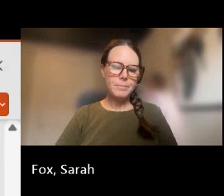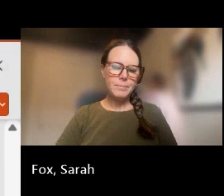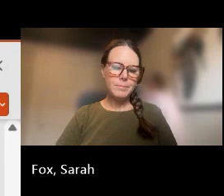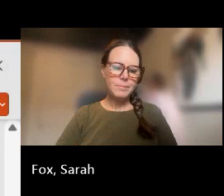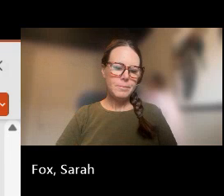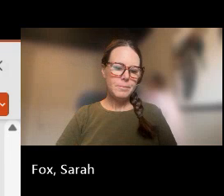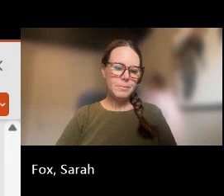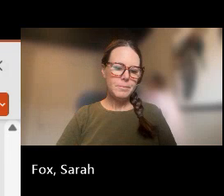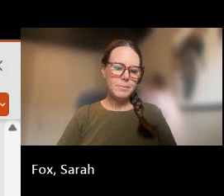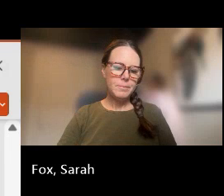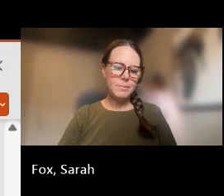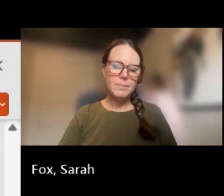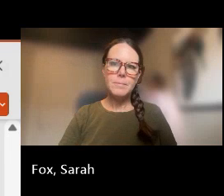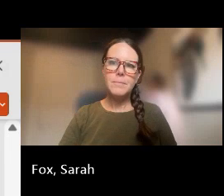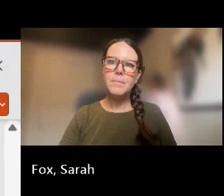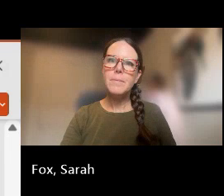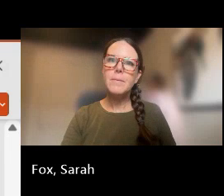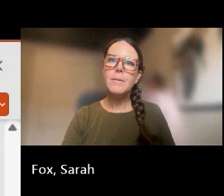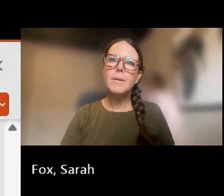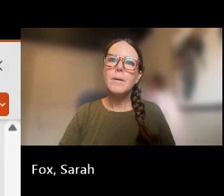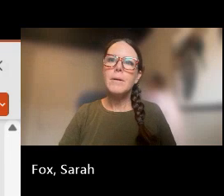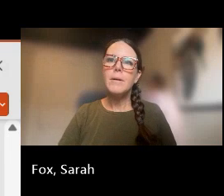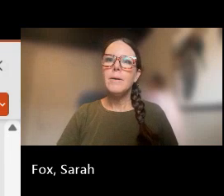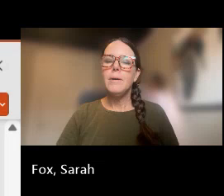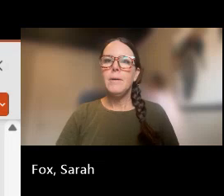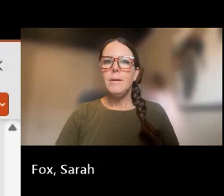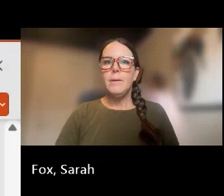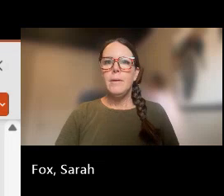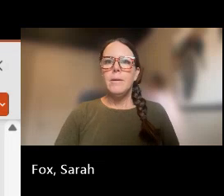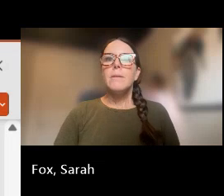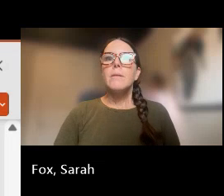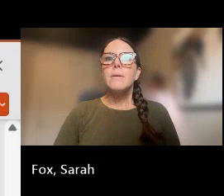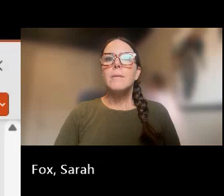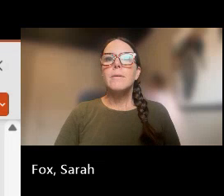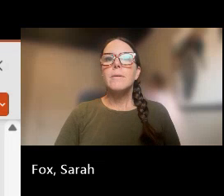the appropriate resources to do so and makes the